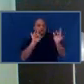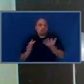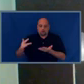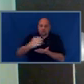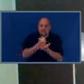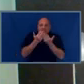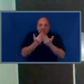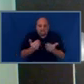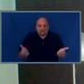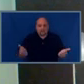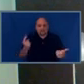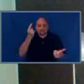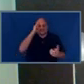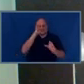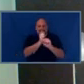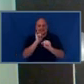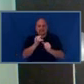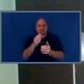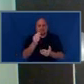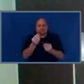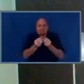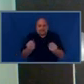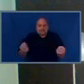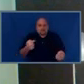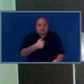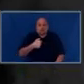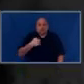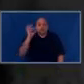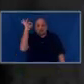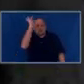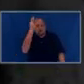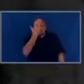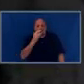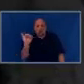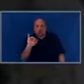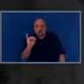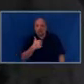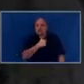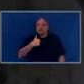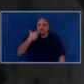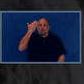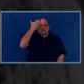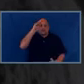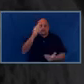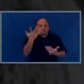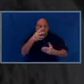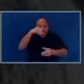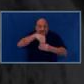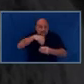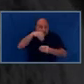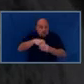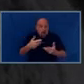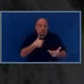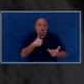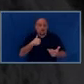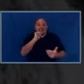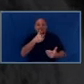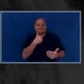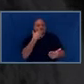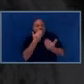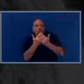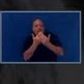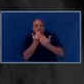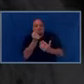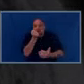for material that we didn't know what it was like. We didn't know what the mechanical properties might be. We didn't have a good understanding of